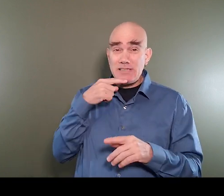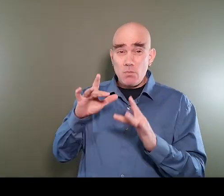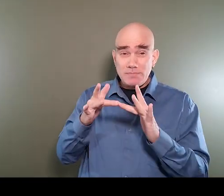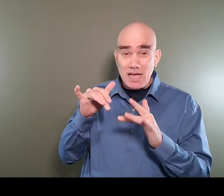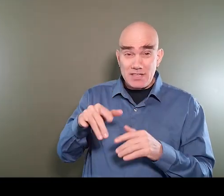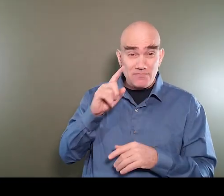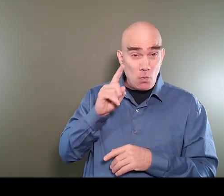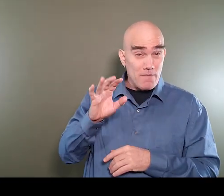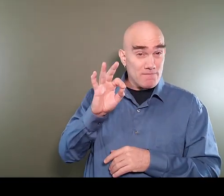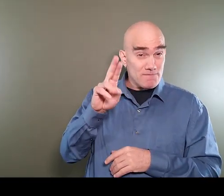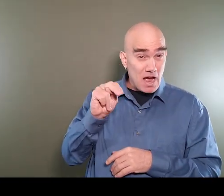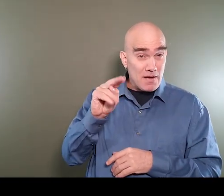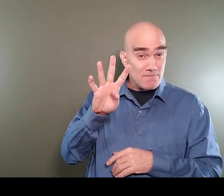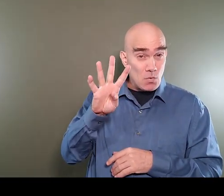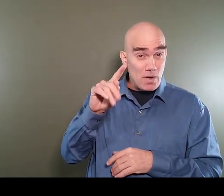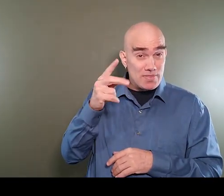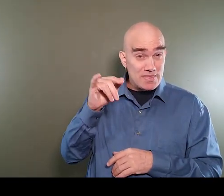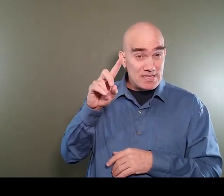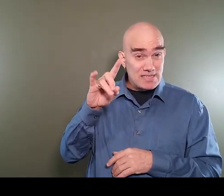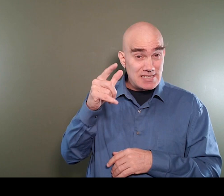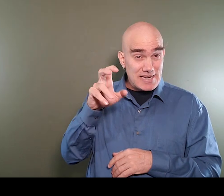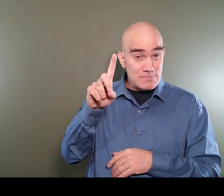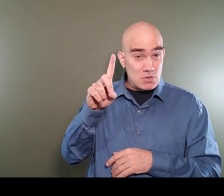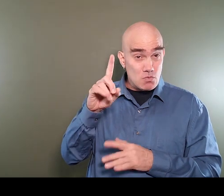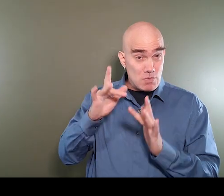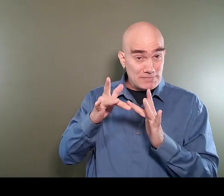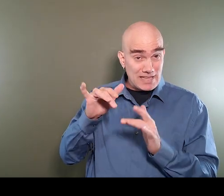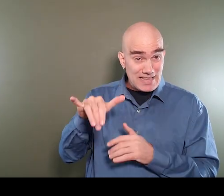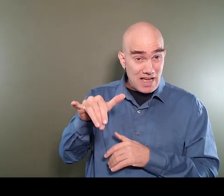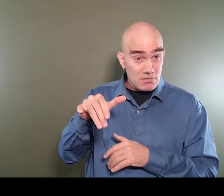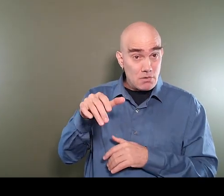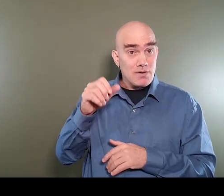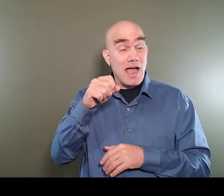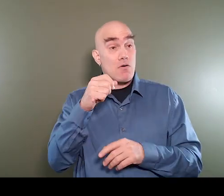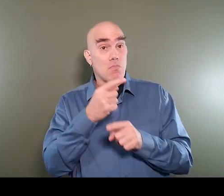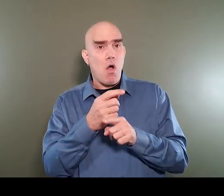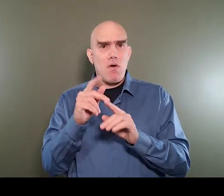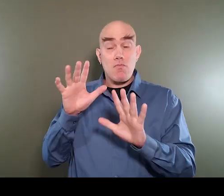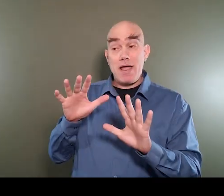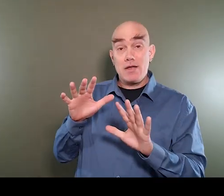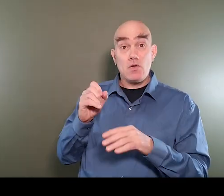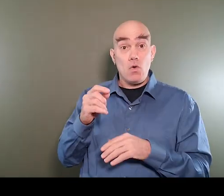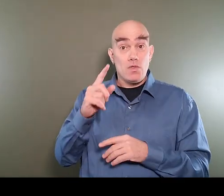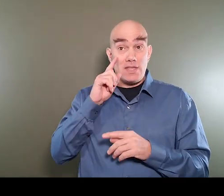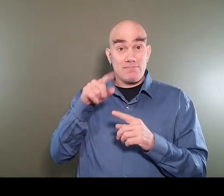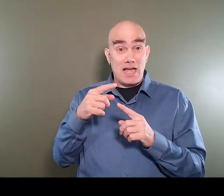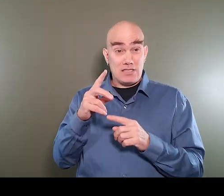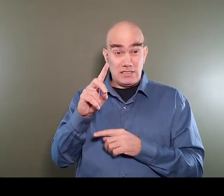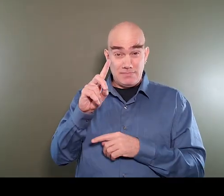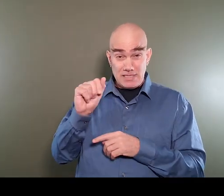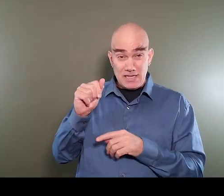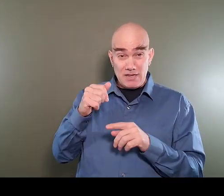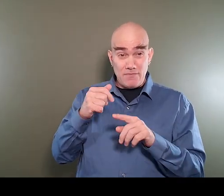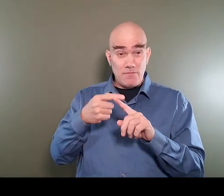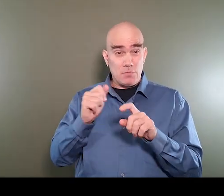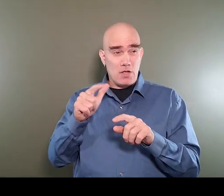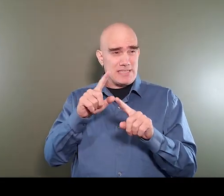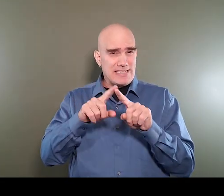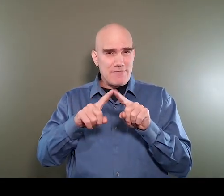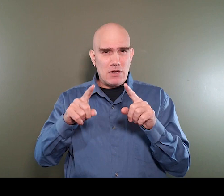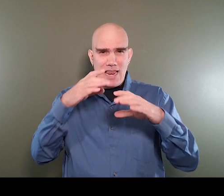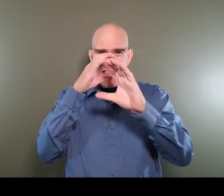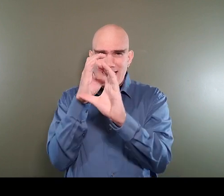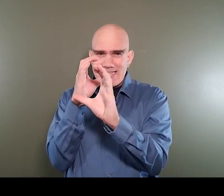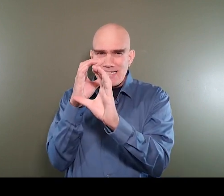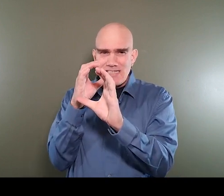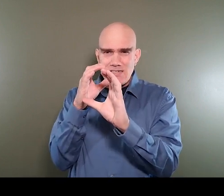And when you say website, this is the Fun for the Disabled website, right? Yeah. Yeah. So you're thinking about disability from all of these